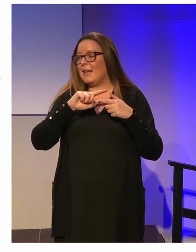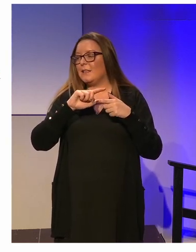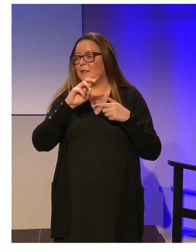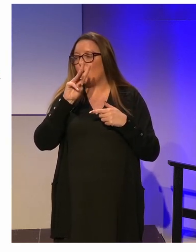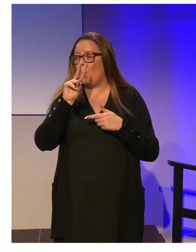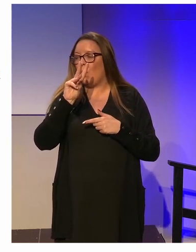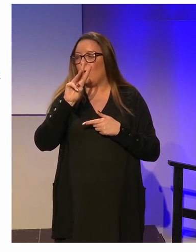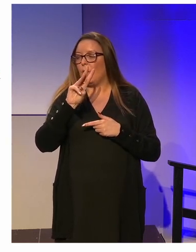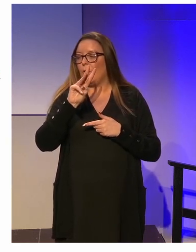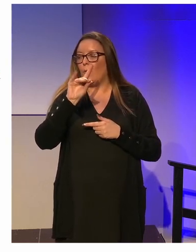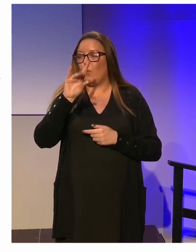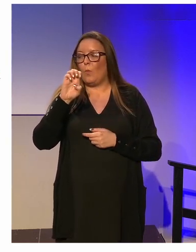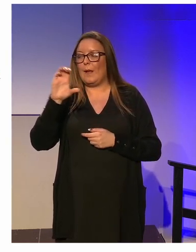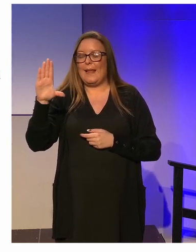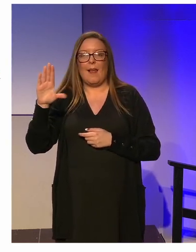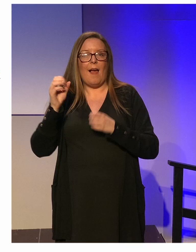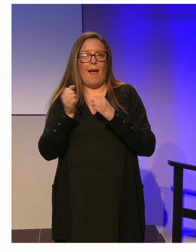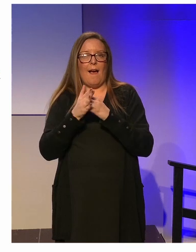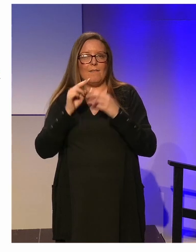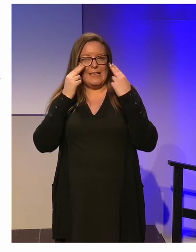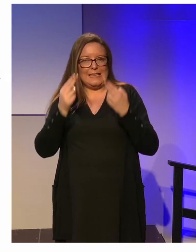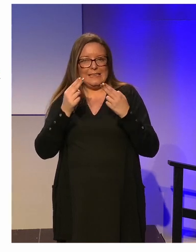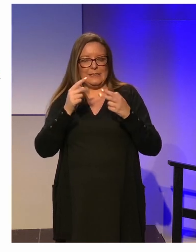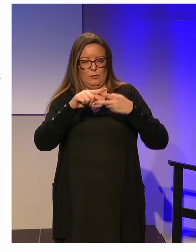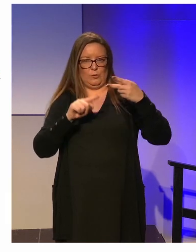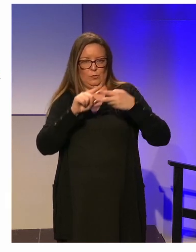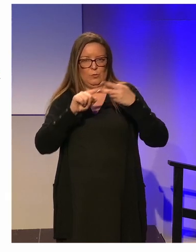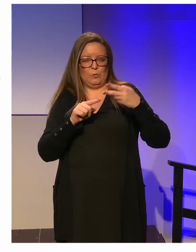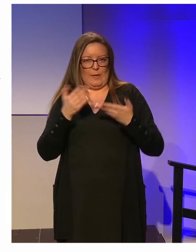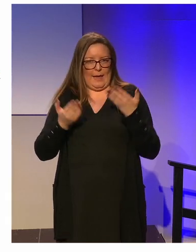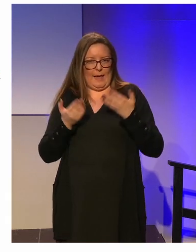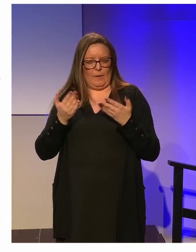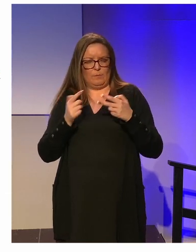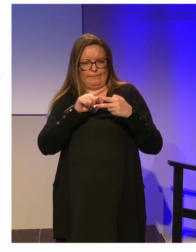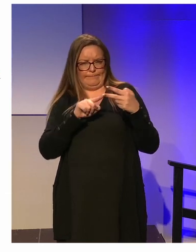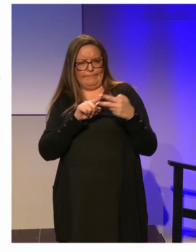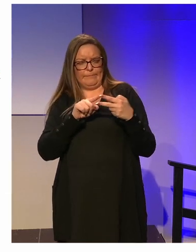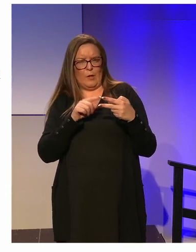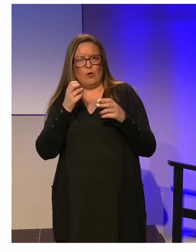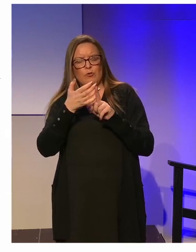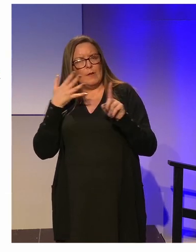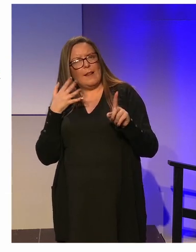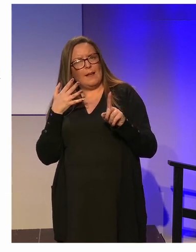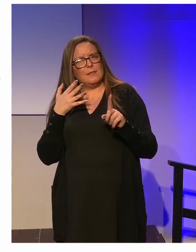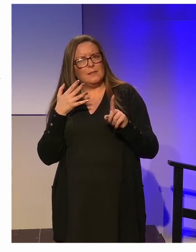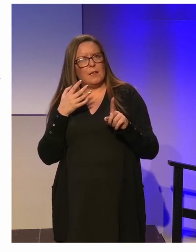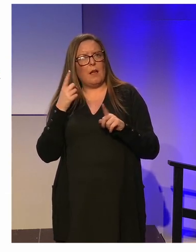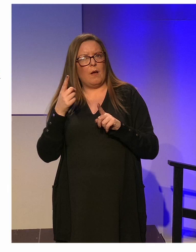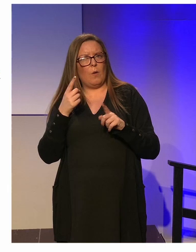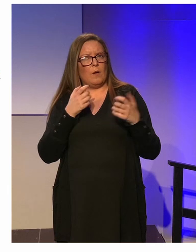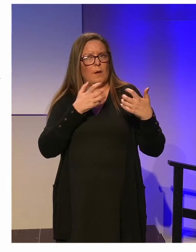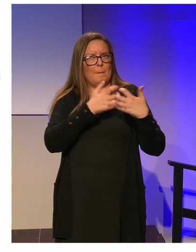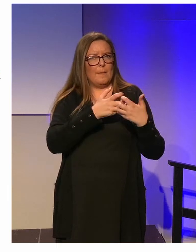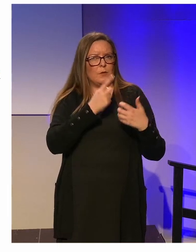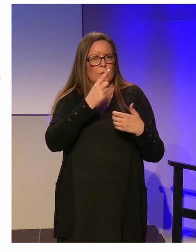we developed internally, and already we're changing it, because in doing it we realized, oh, actually that's meeting one piece, but it's